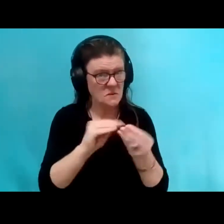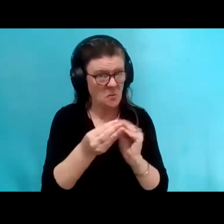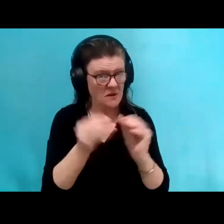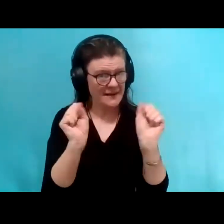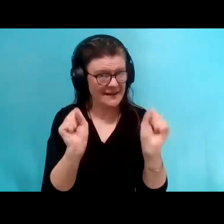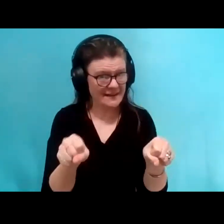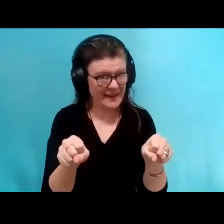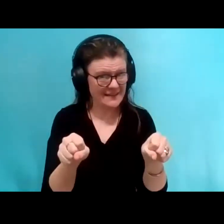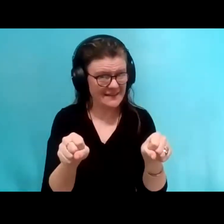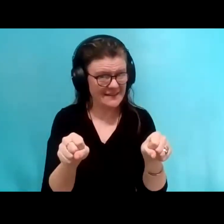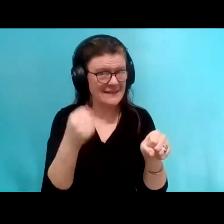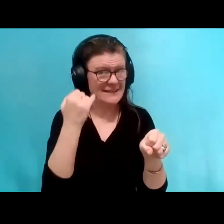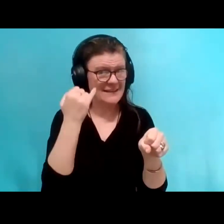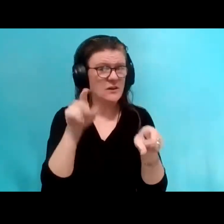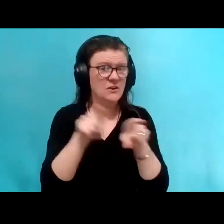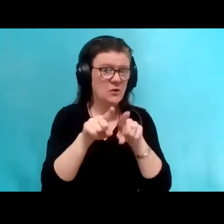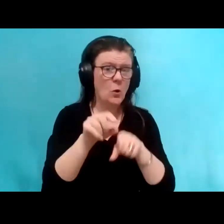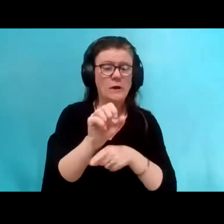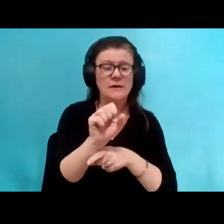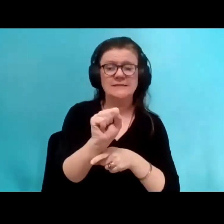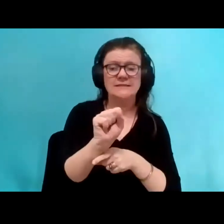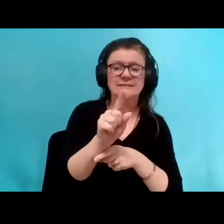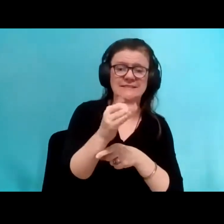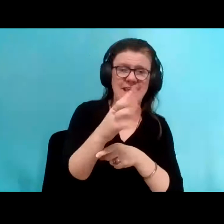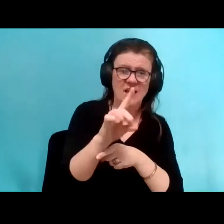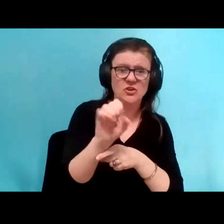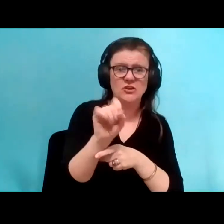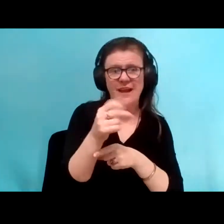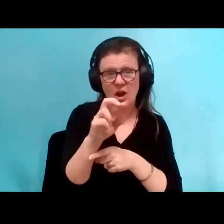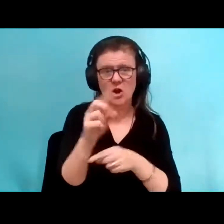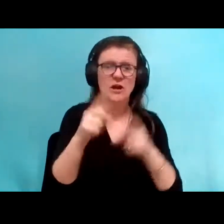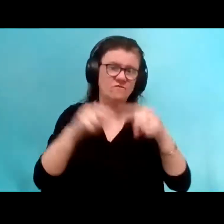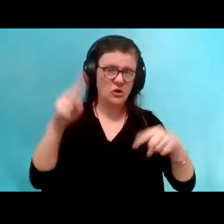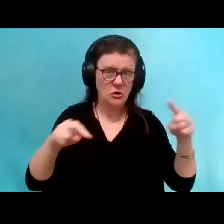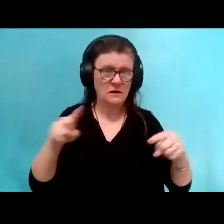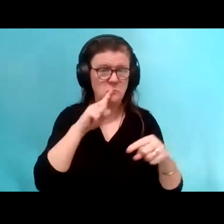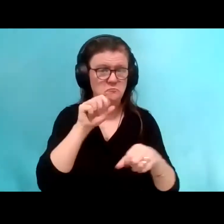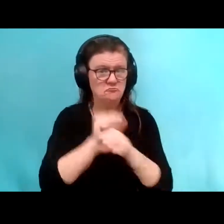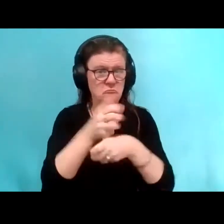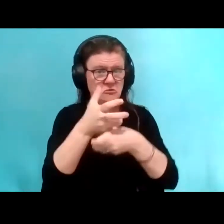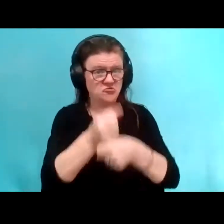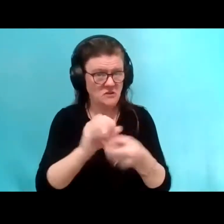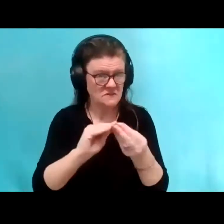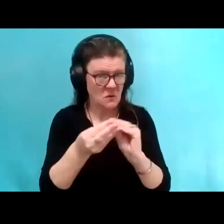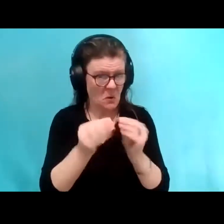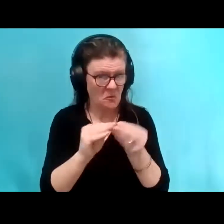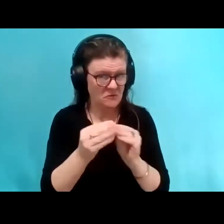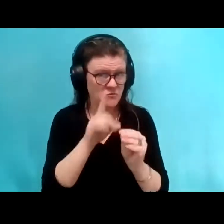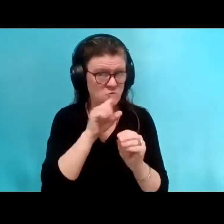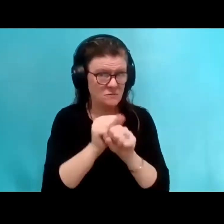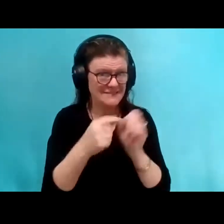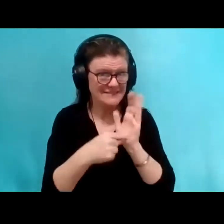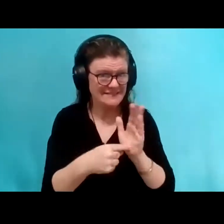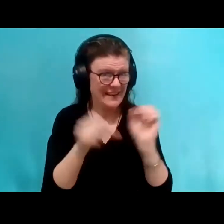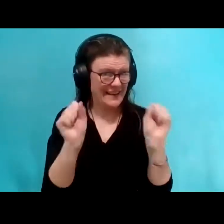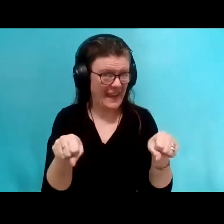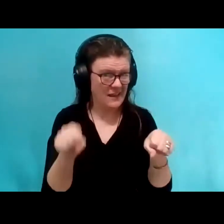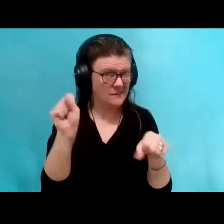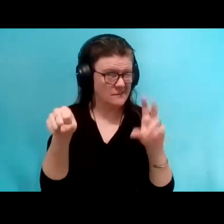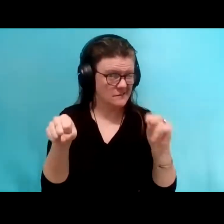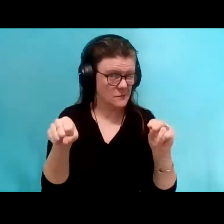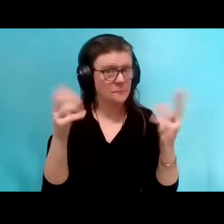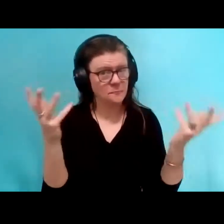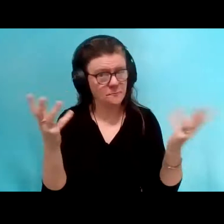by the standard error and the coefficient of variation in estimating the true value of the indicator. There